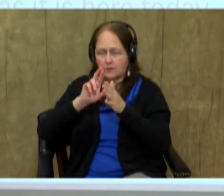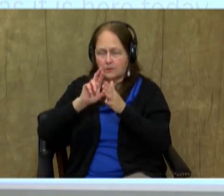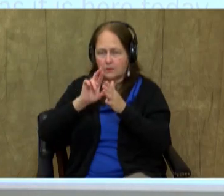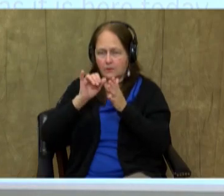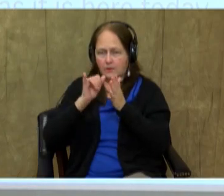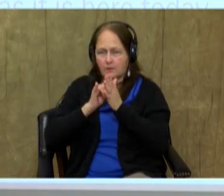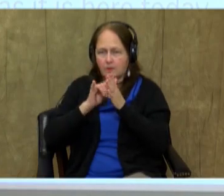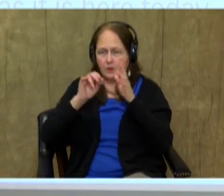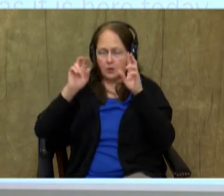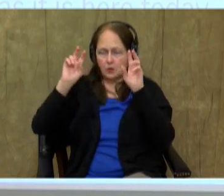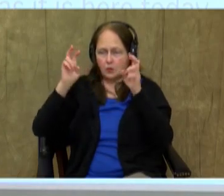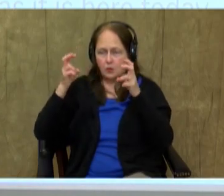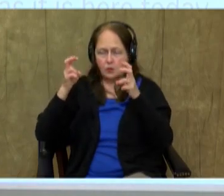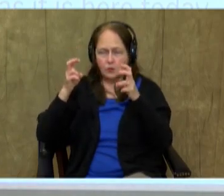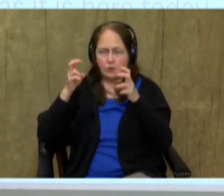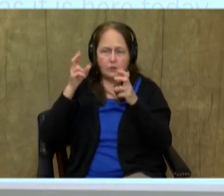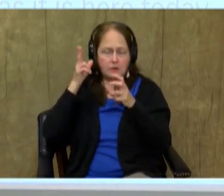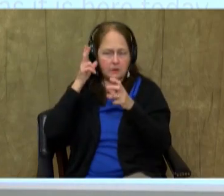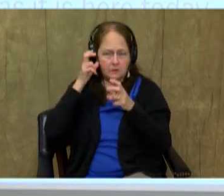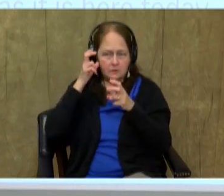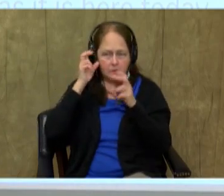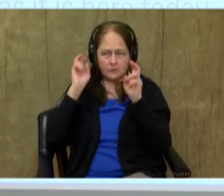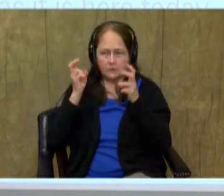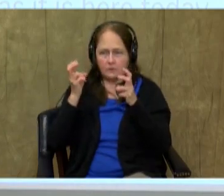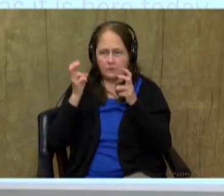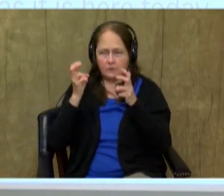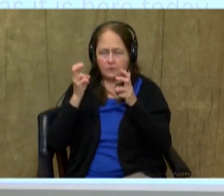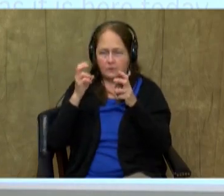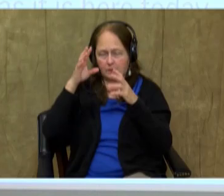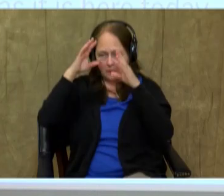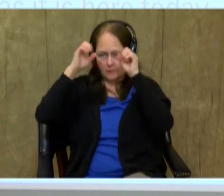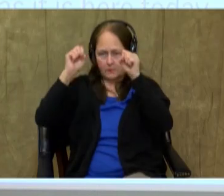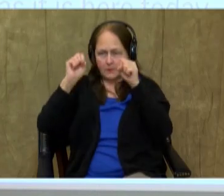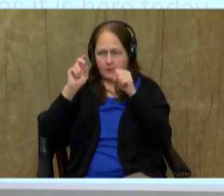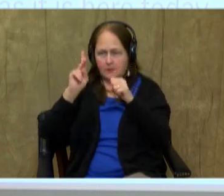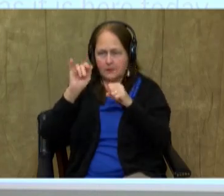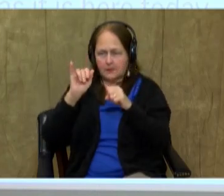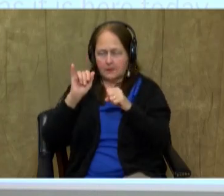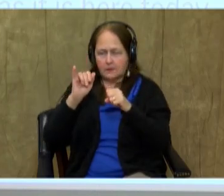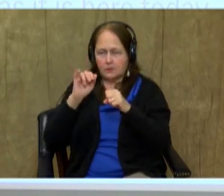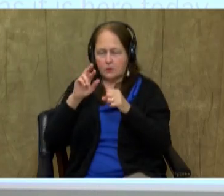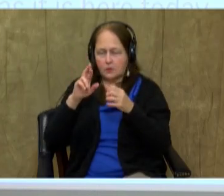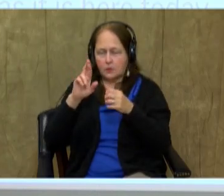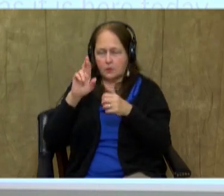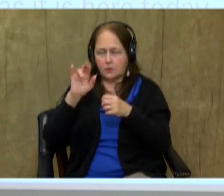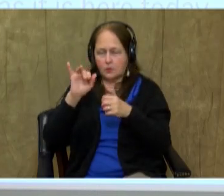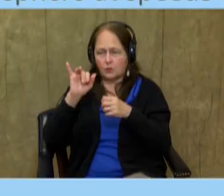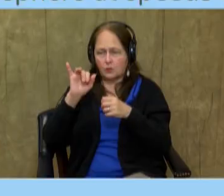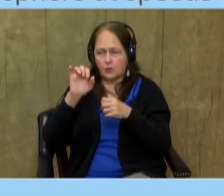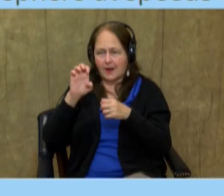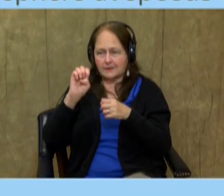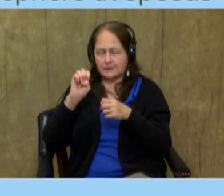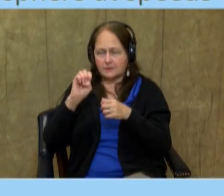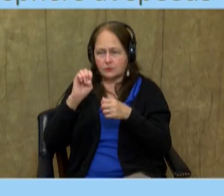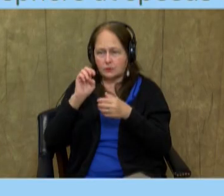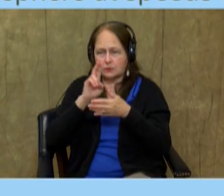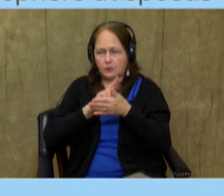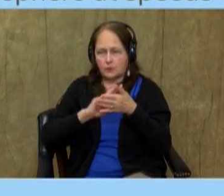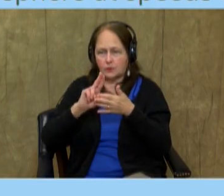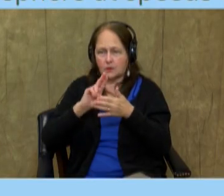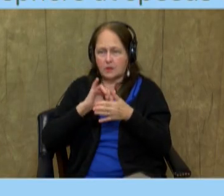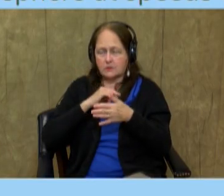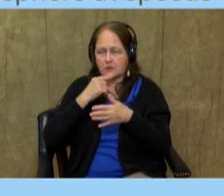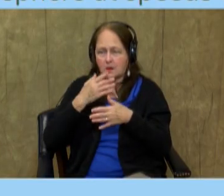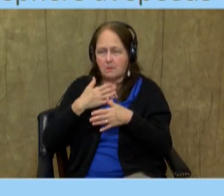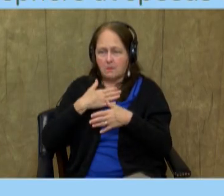this one's a quote and it's worth hearing. So President Kennedy addresses Rice University and he says, "But if I were to say,